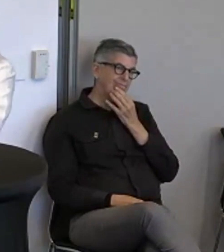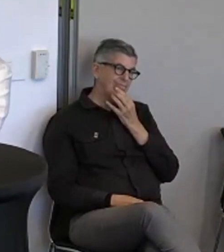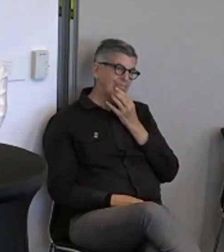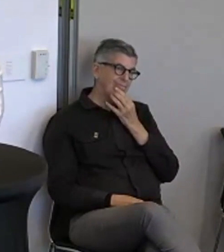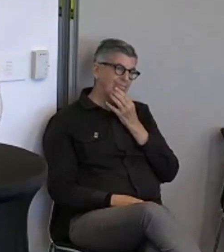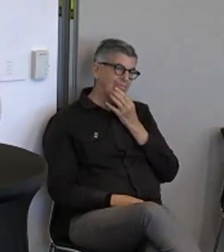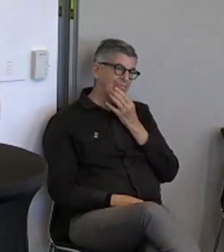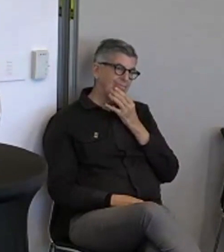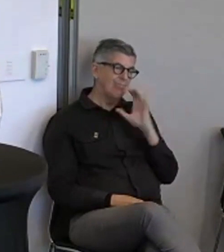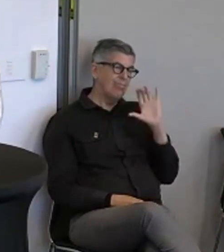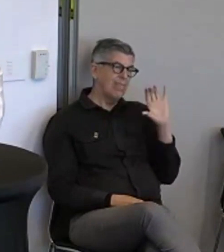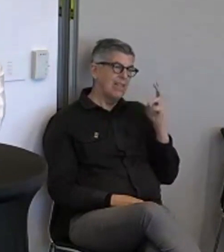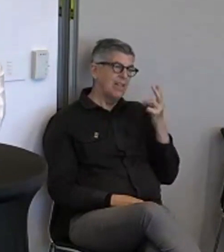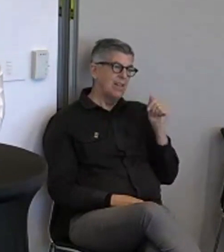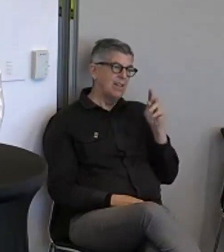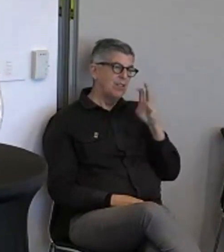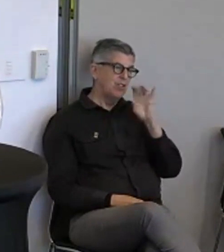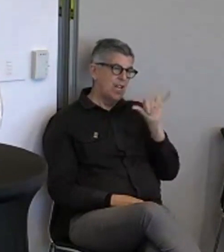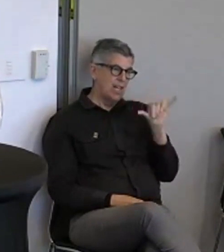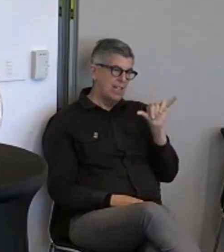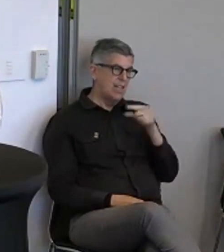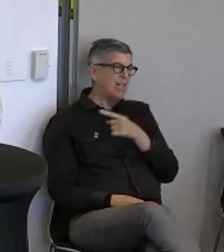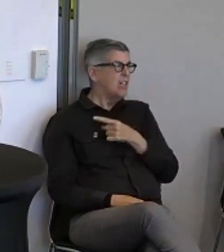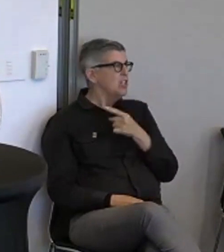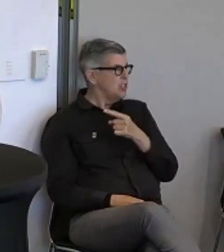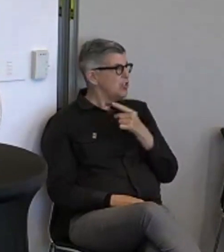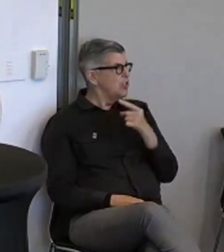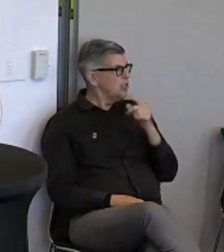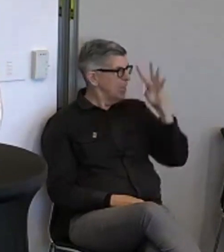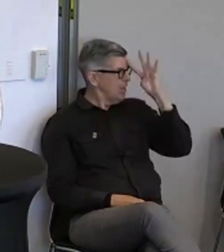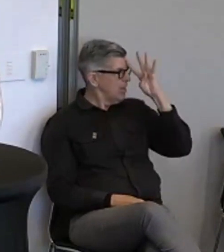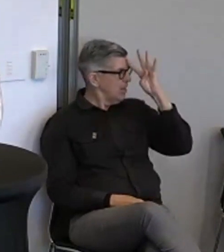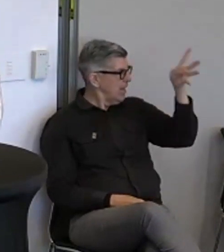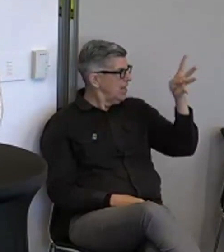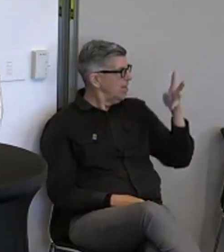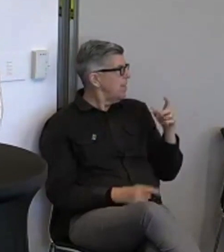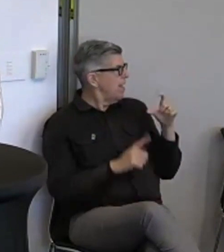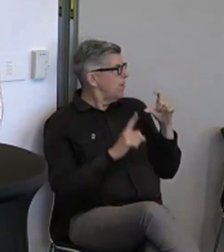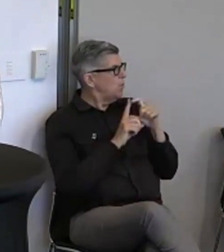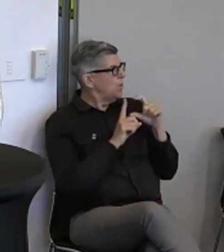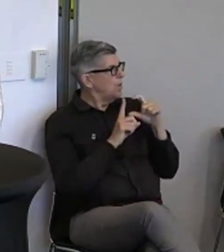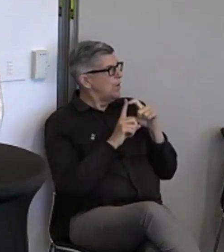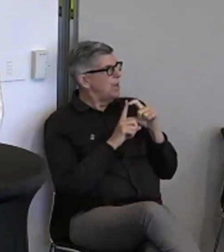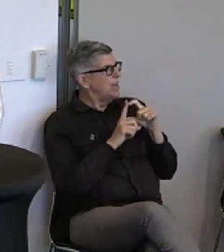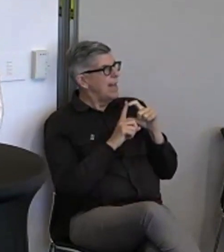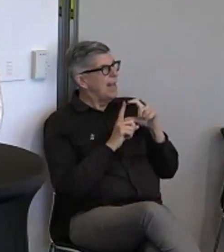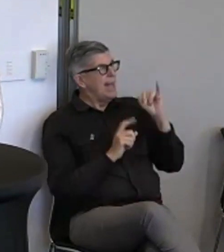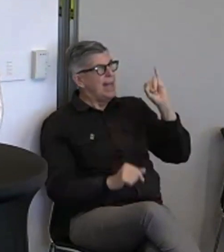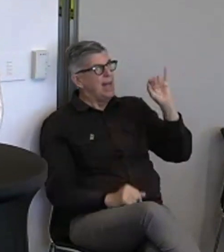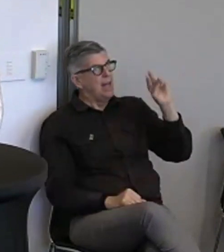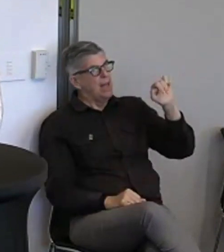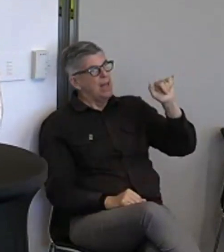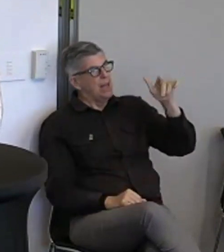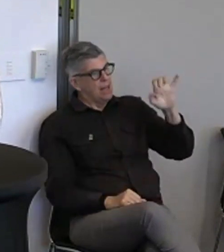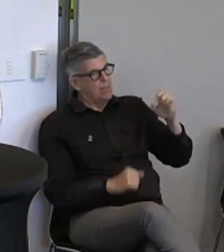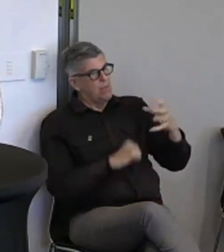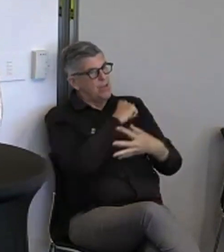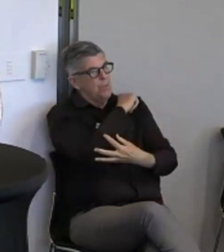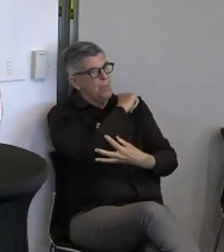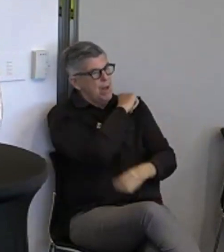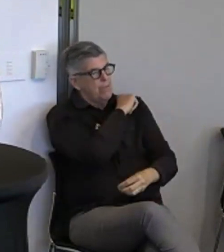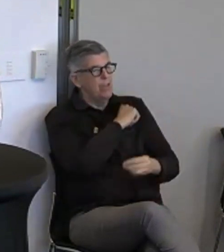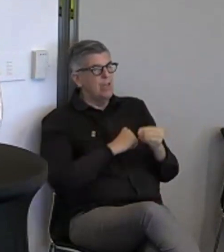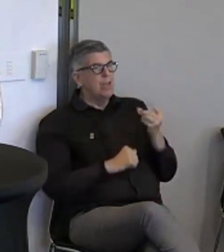So Chancey is actually the person who coined the term image poverty. And so you might hear this term actually perpetuated